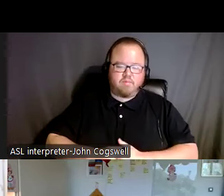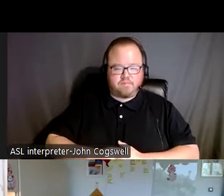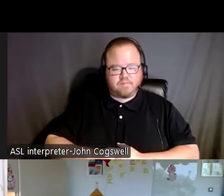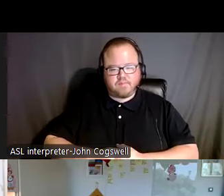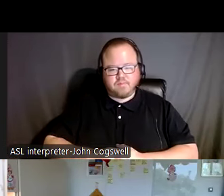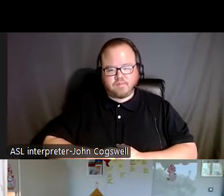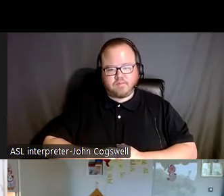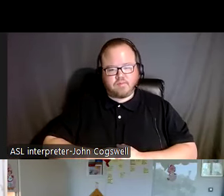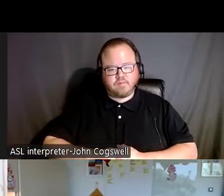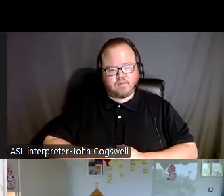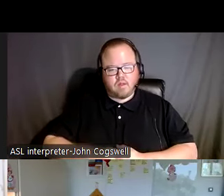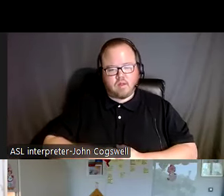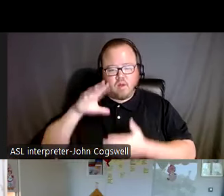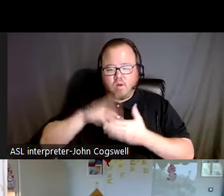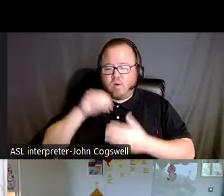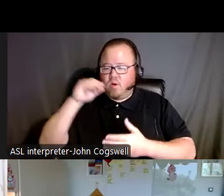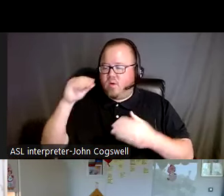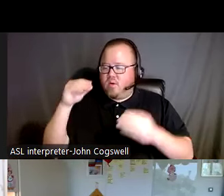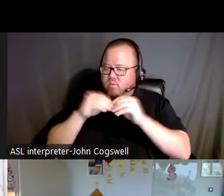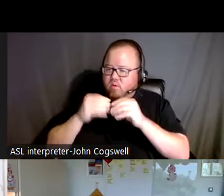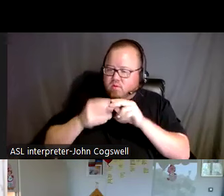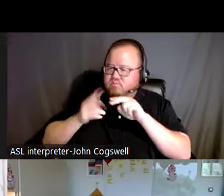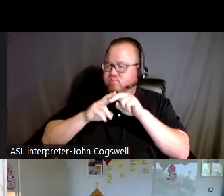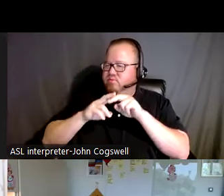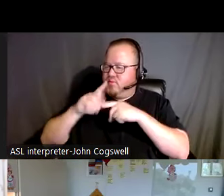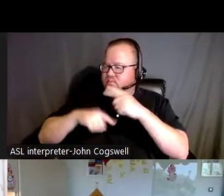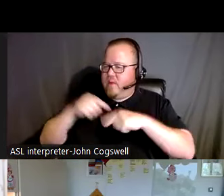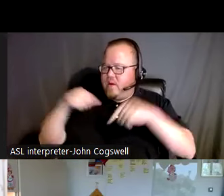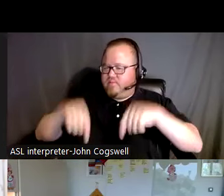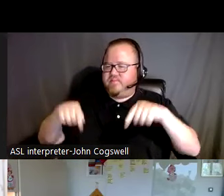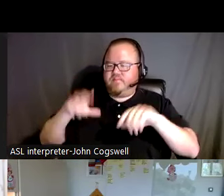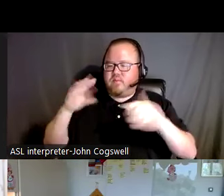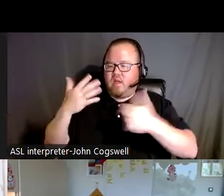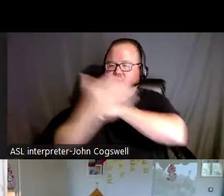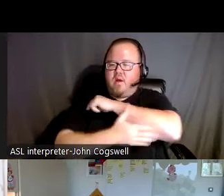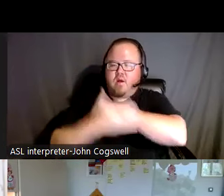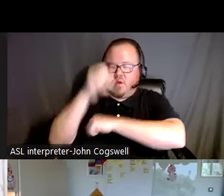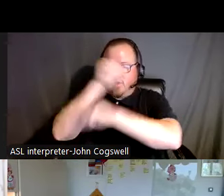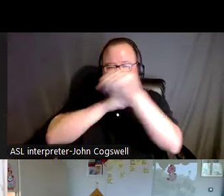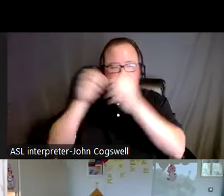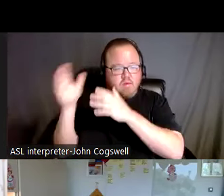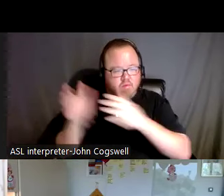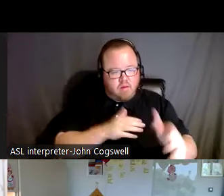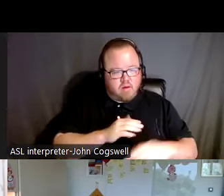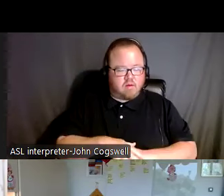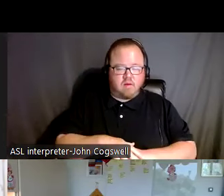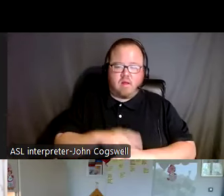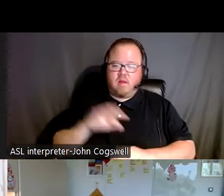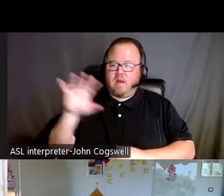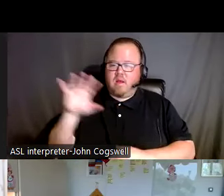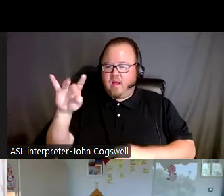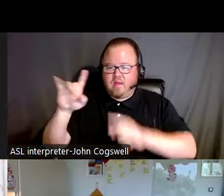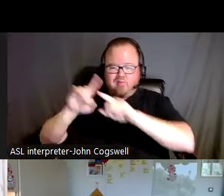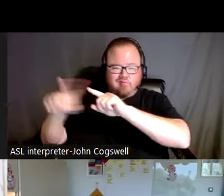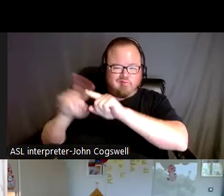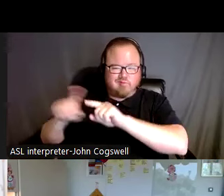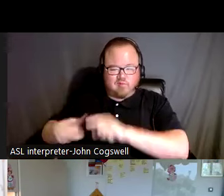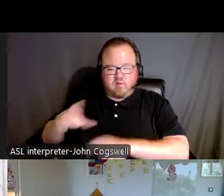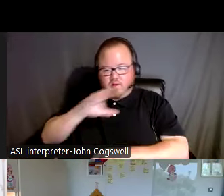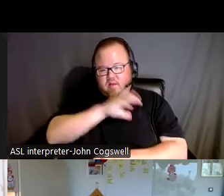To learn more about our county's strategic plan and our 8 subcommittees, please